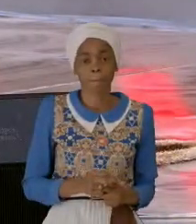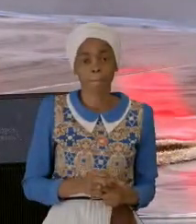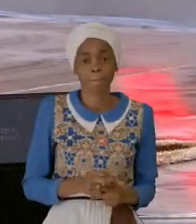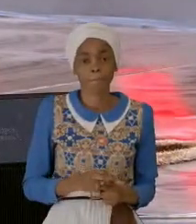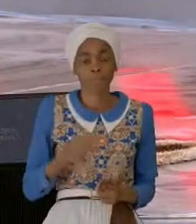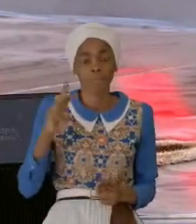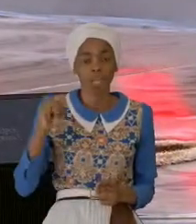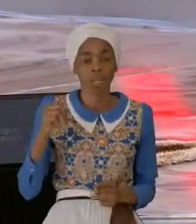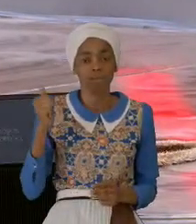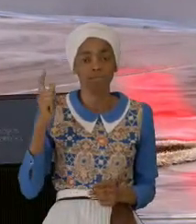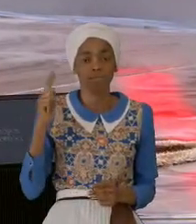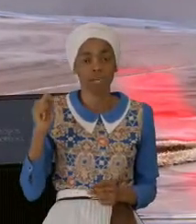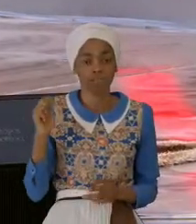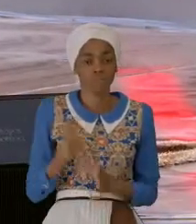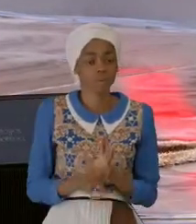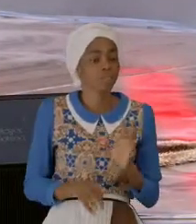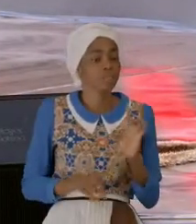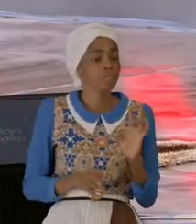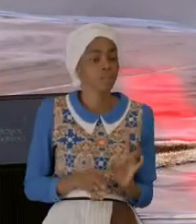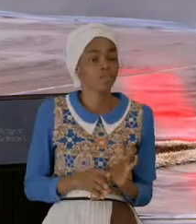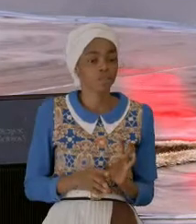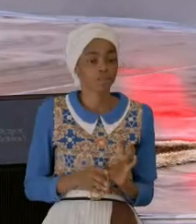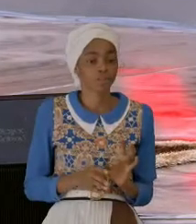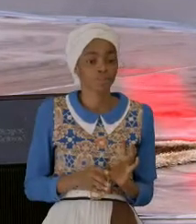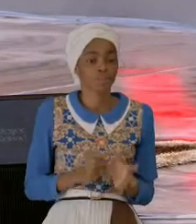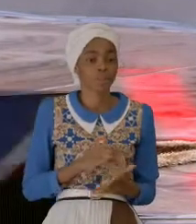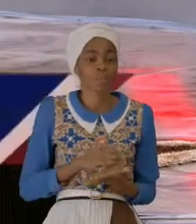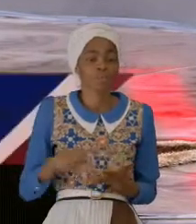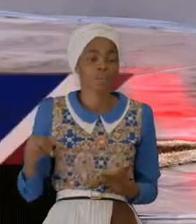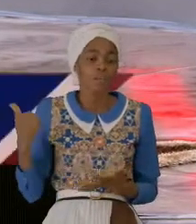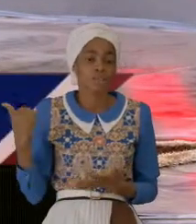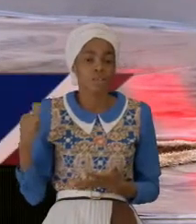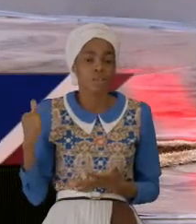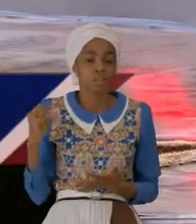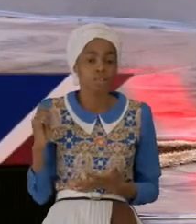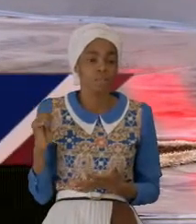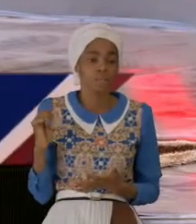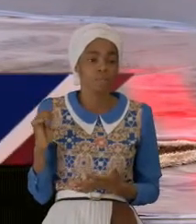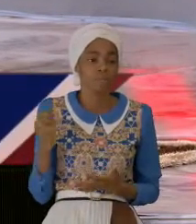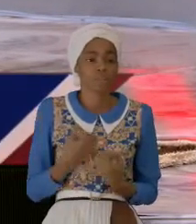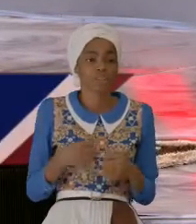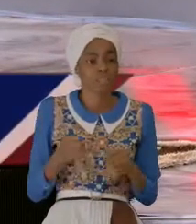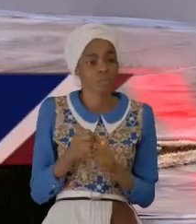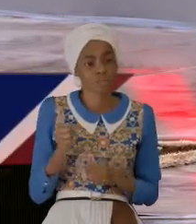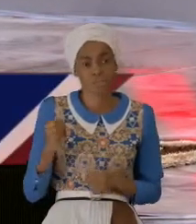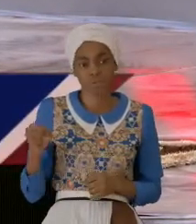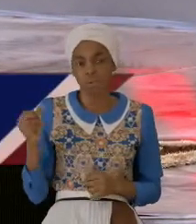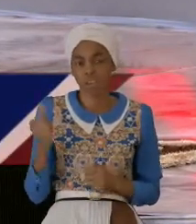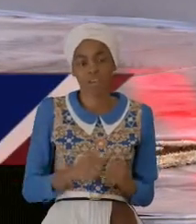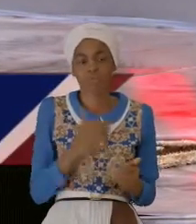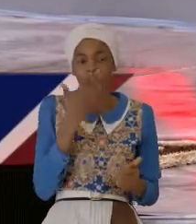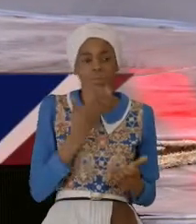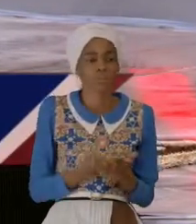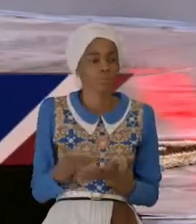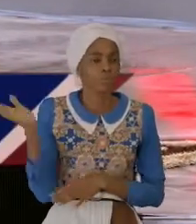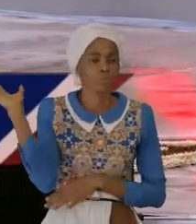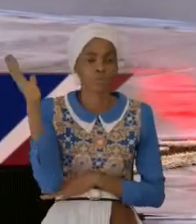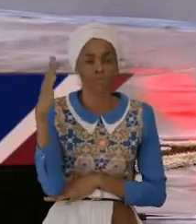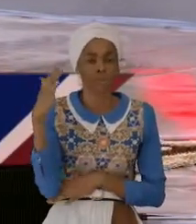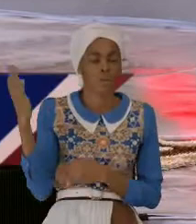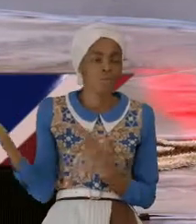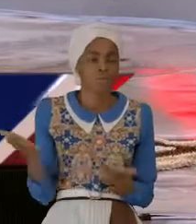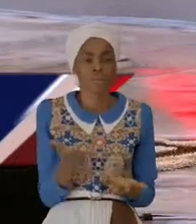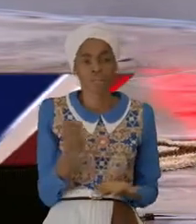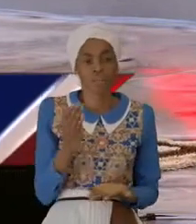Matthew chapter 7. reading from verse 17. even so every good tree bringeth